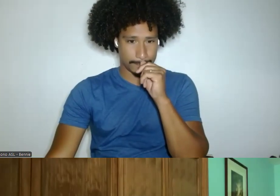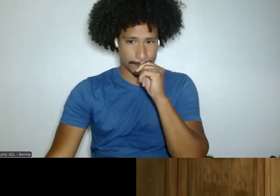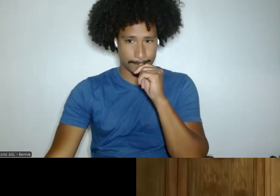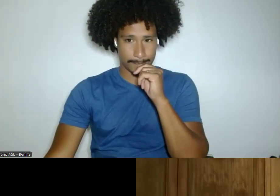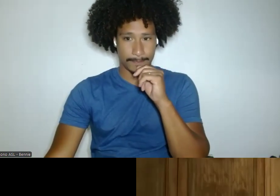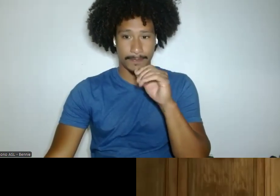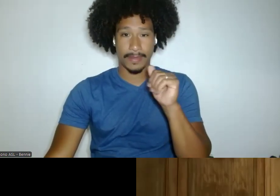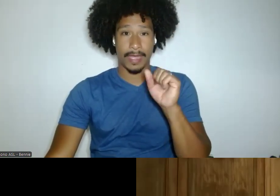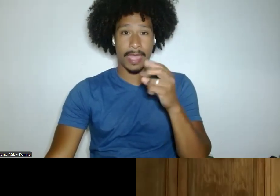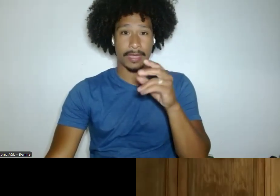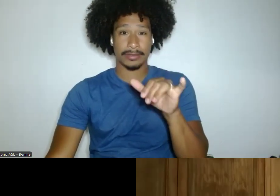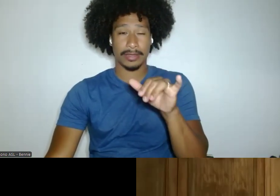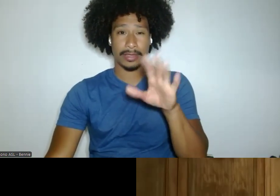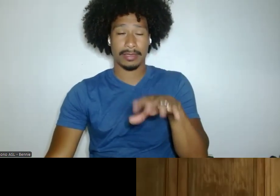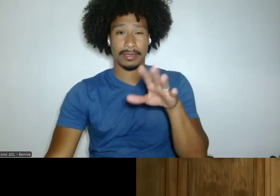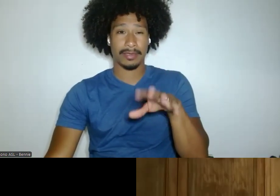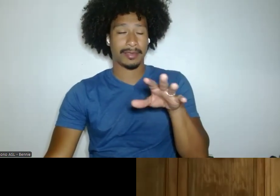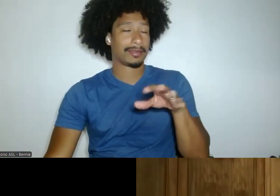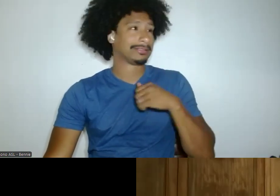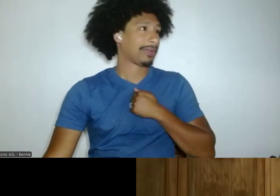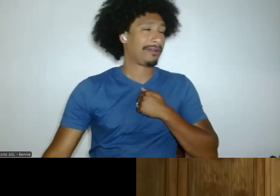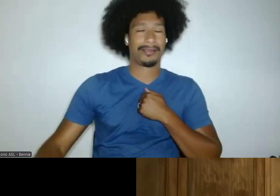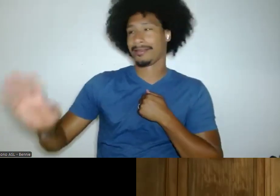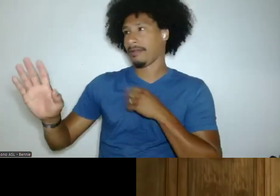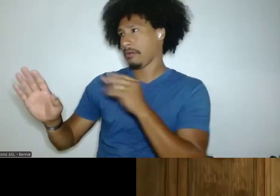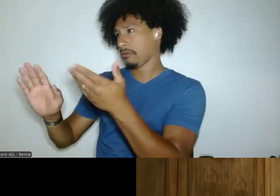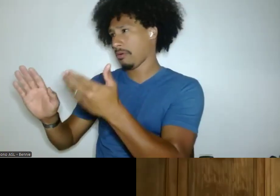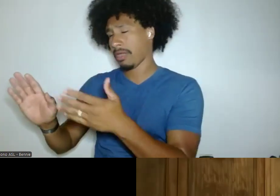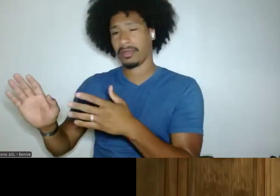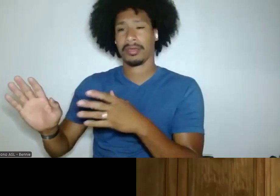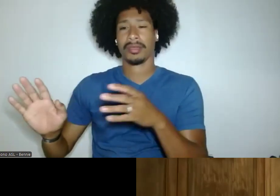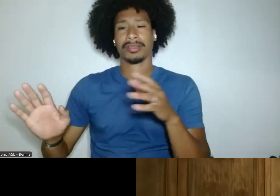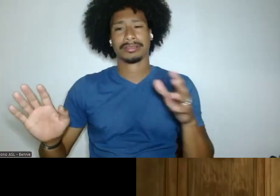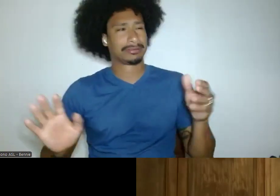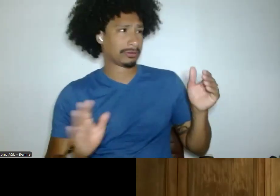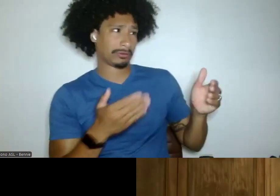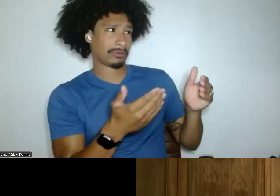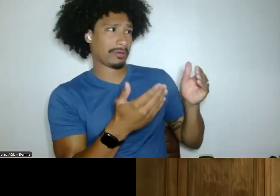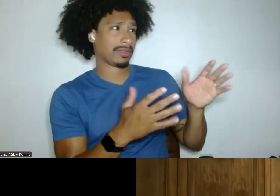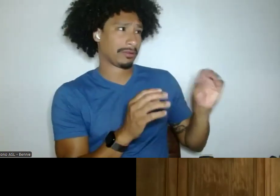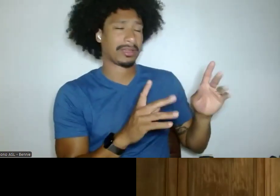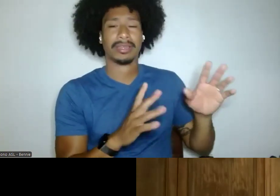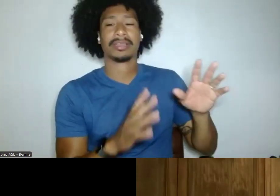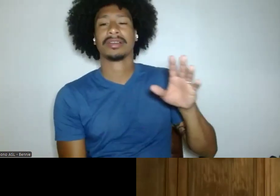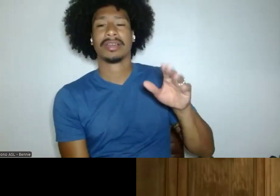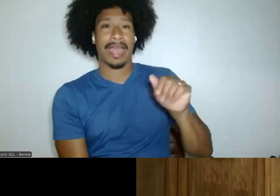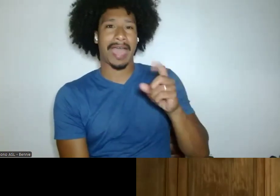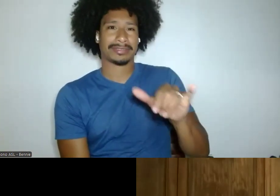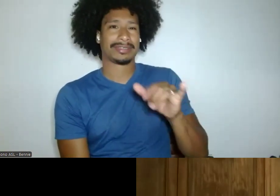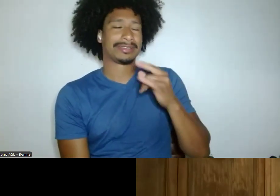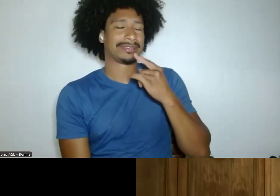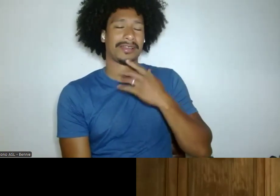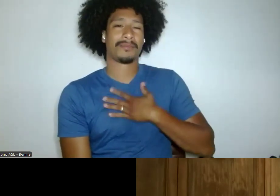Damien, can I ask you? Oh, sorry. Yeah, go ahead. No, go ahead. Sorry, I had turned my volume down, so I wasn't hearing very well.